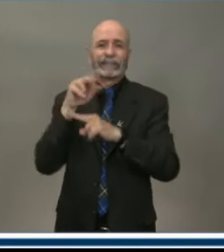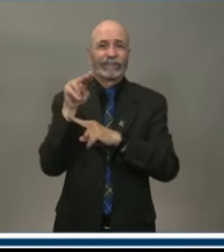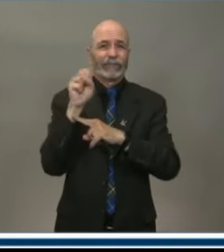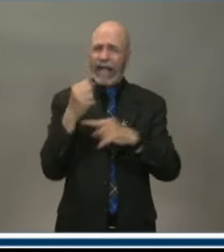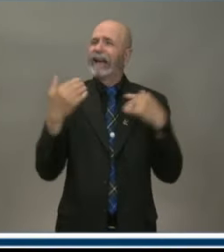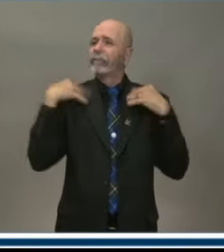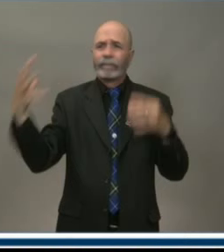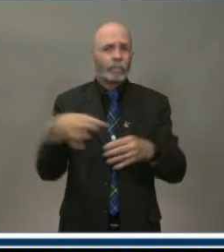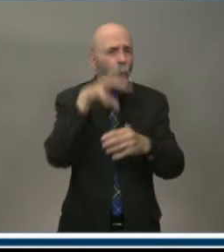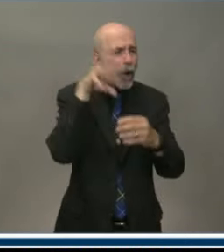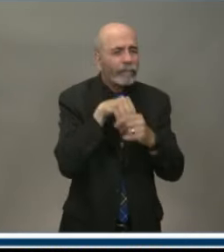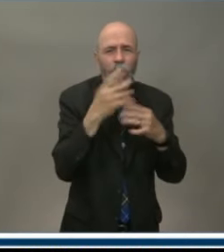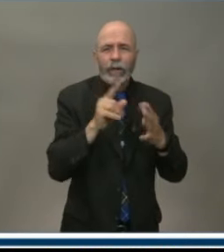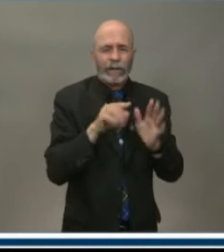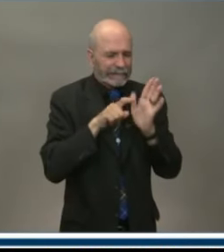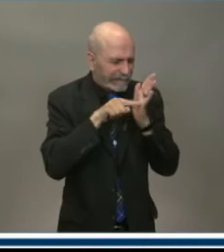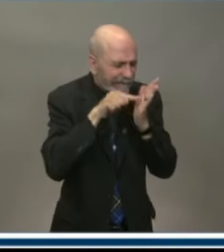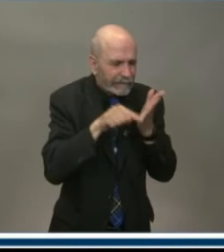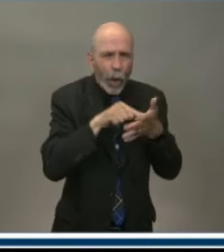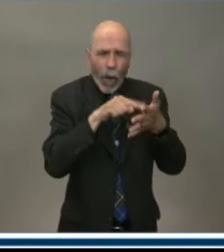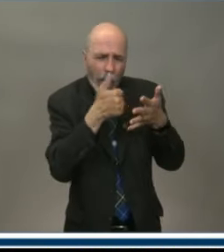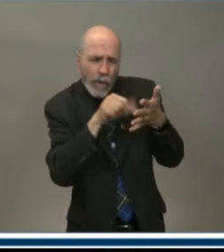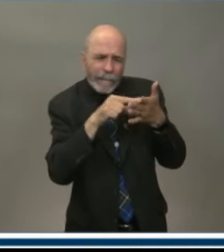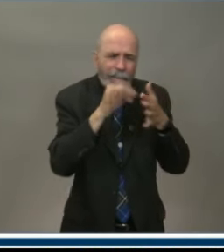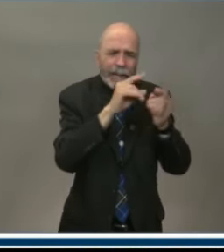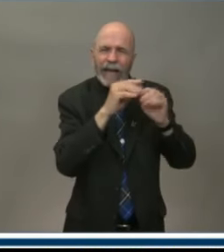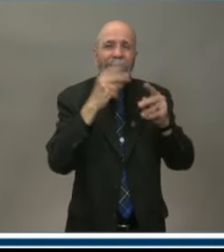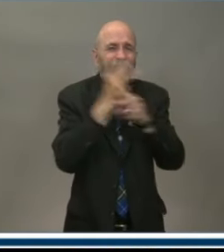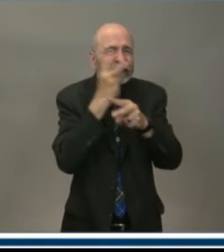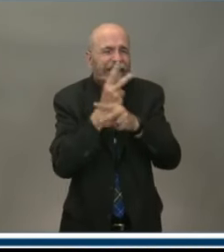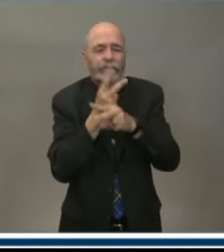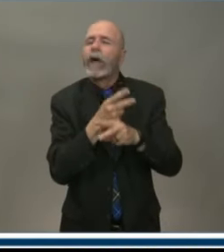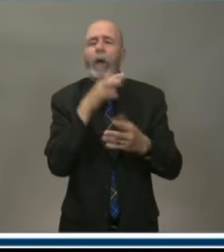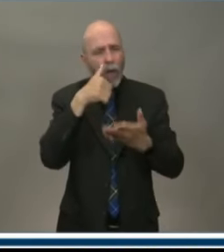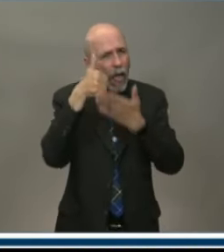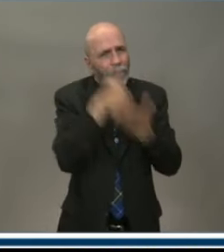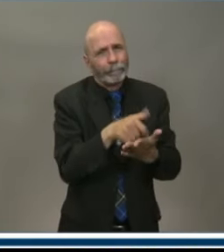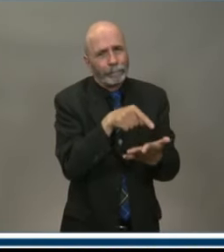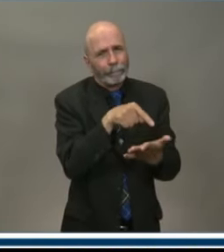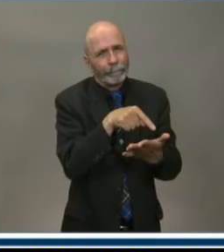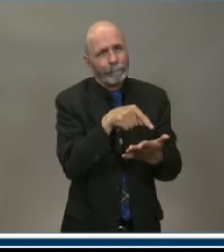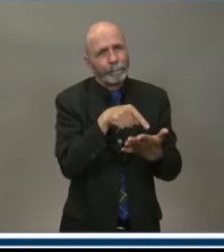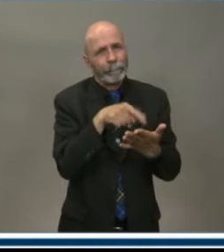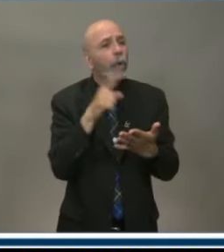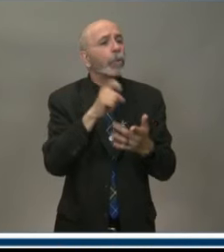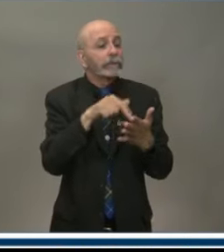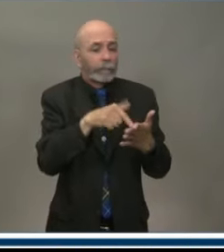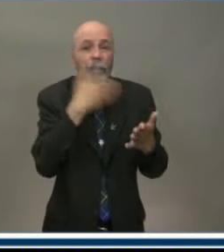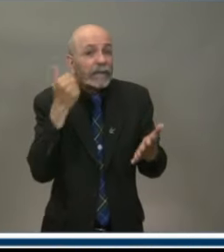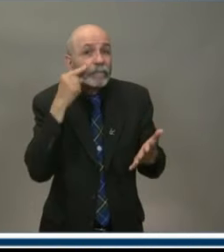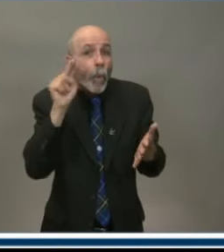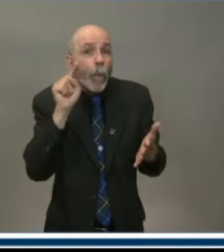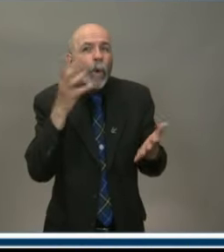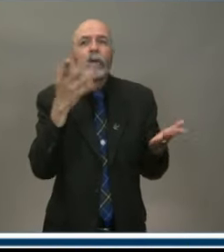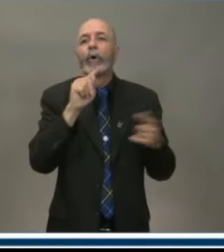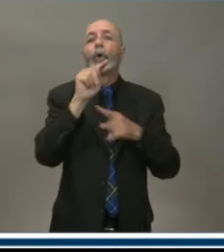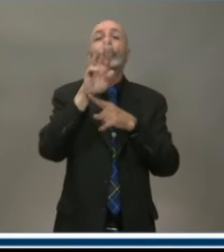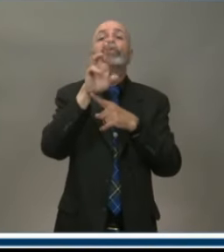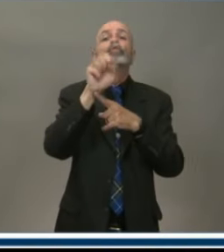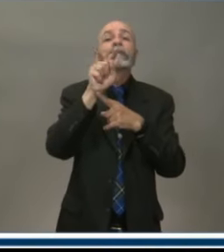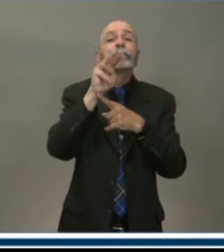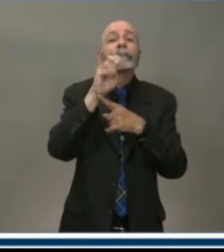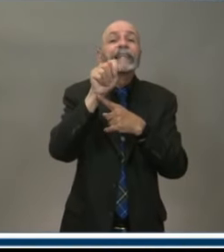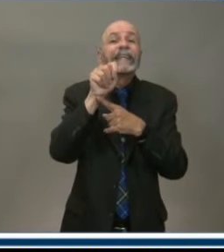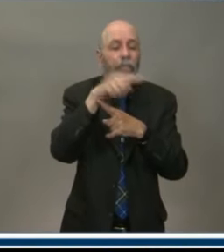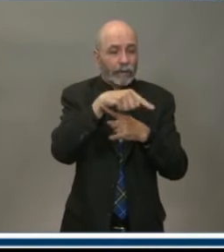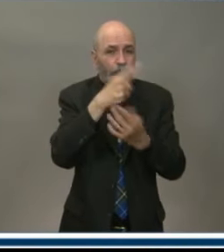and they're using that research that will help them guide the treatment of any of our COVID-19 patients here in this province. Aren't you